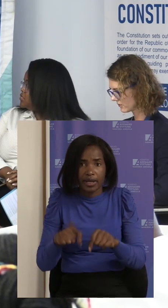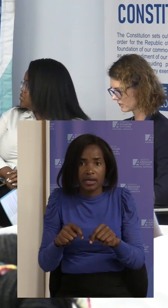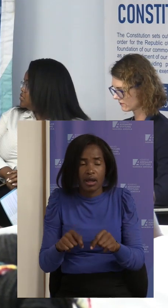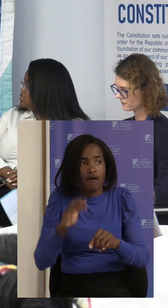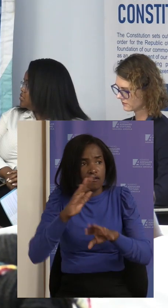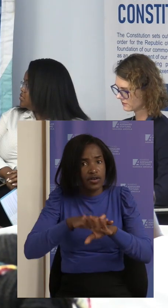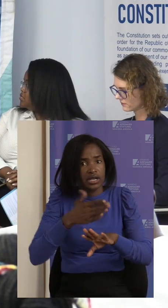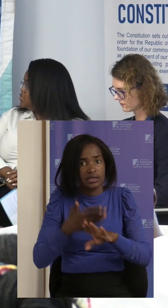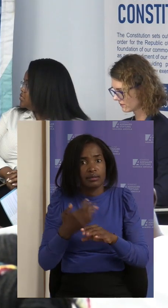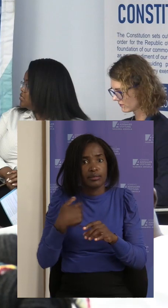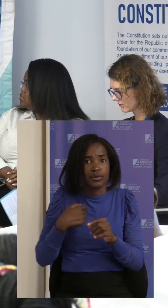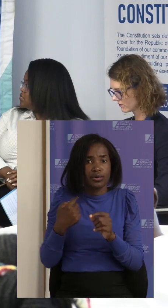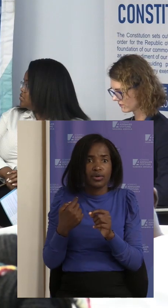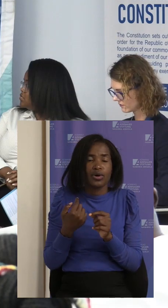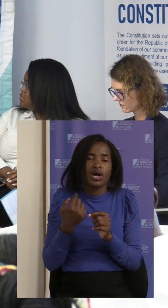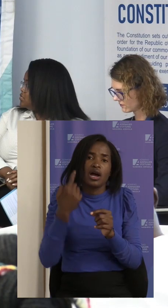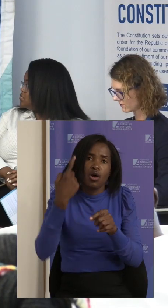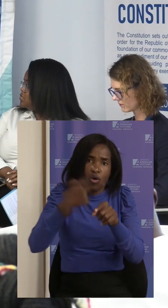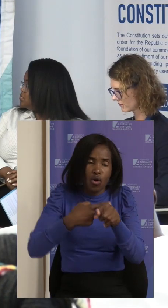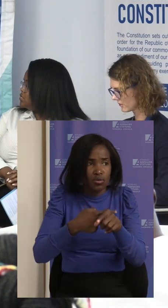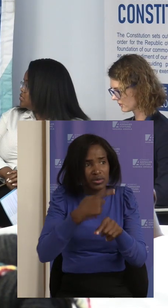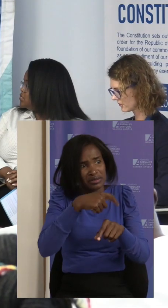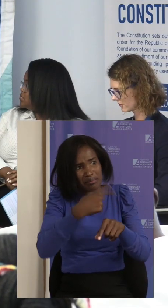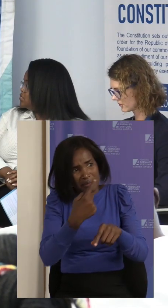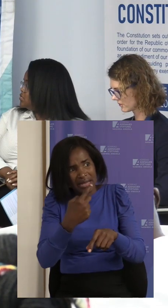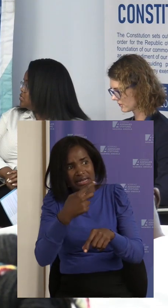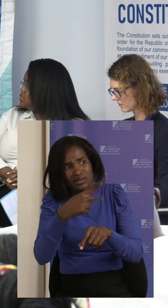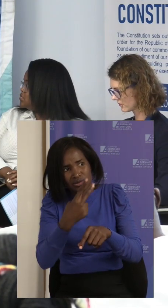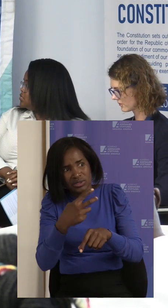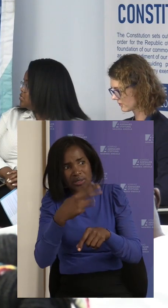we hear from day to day,